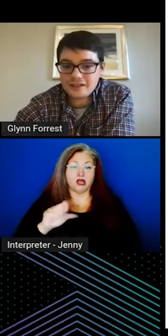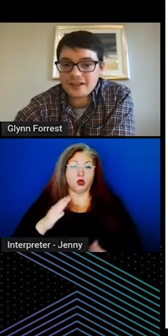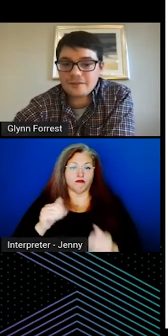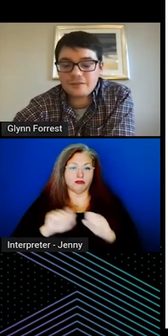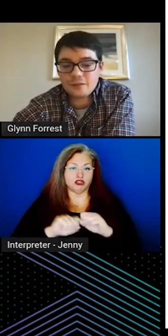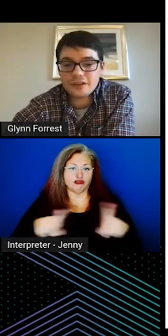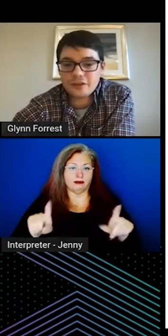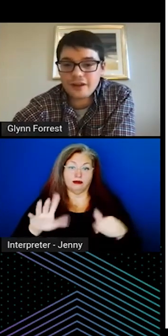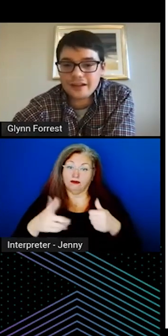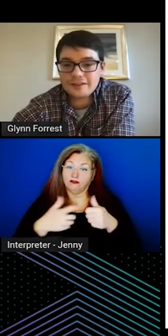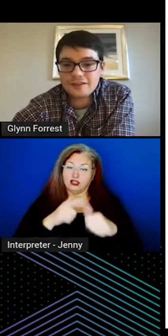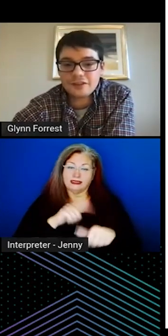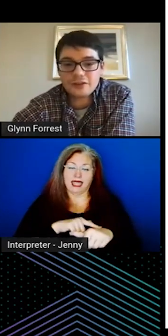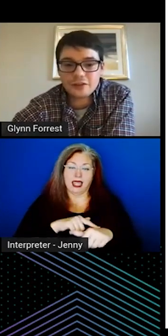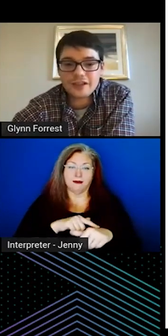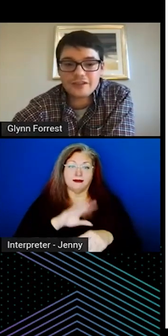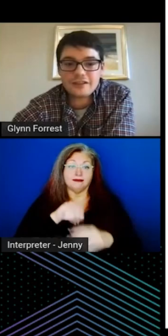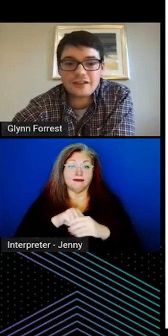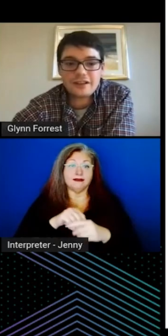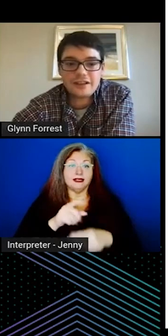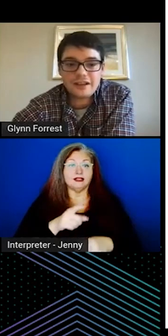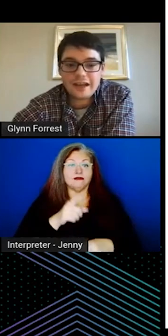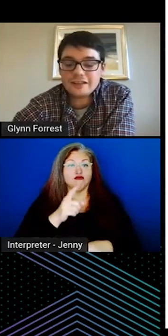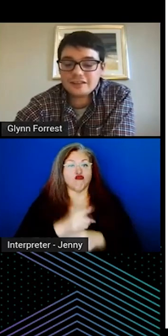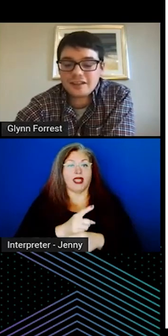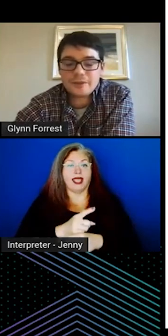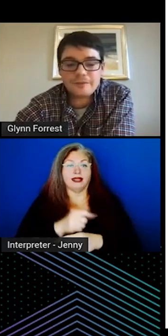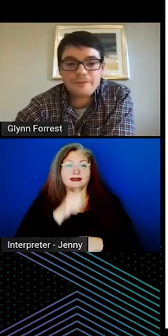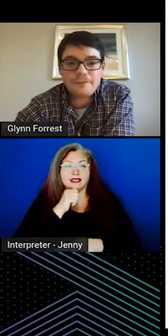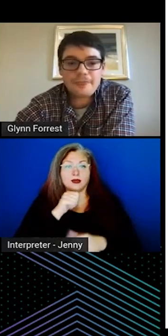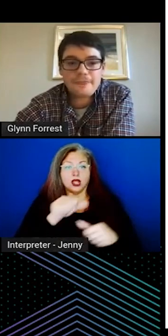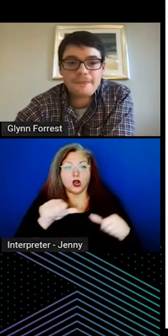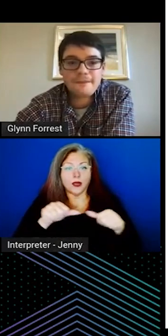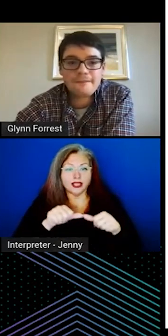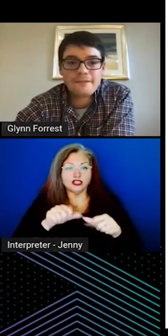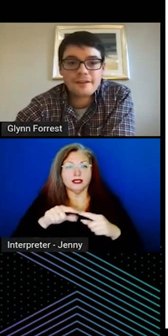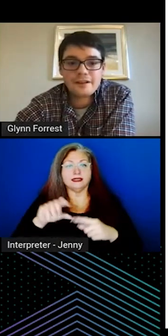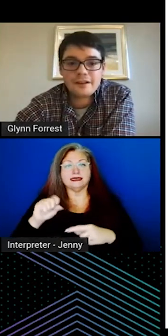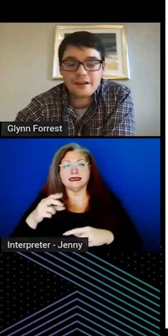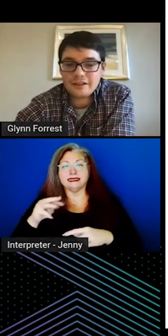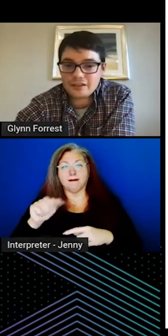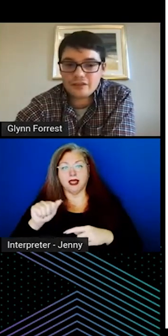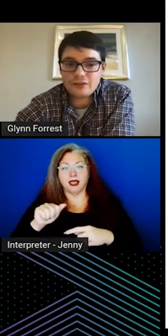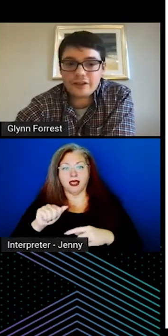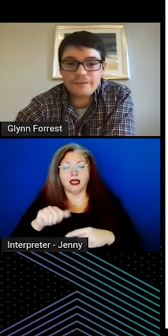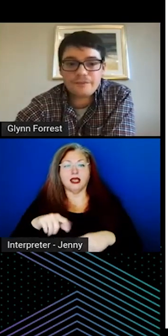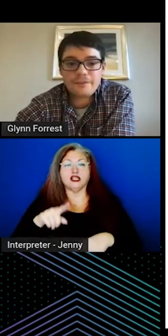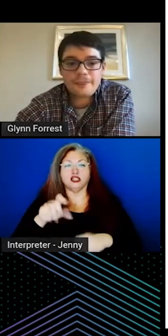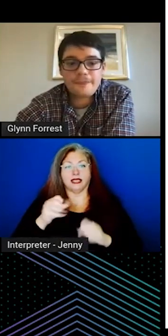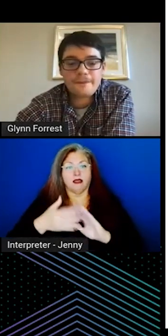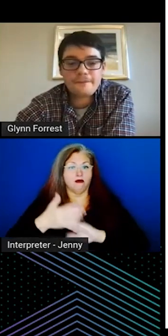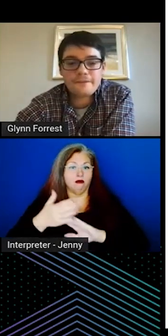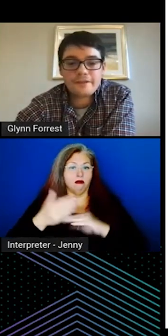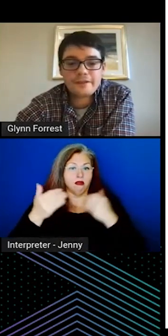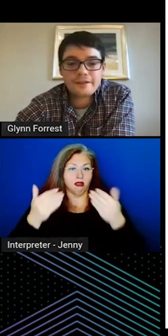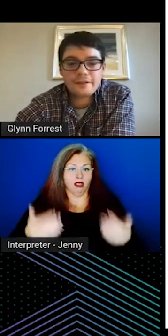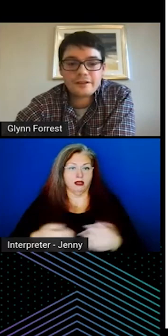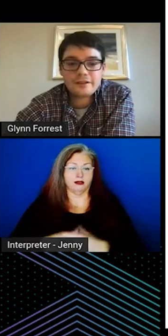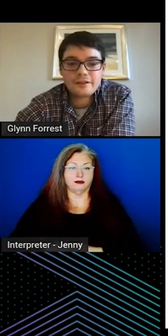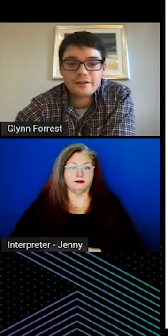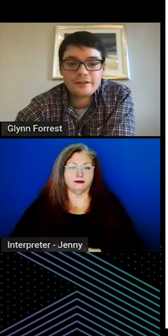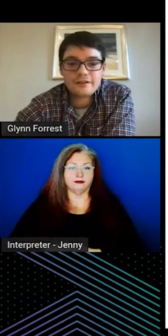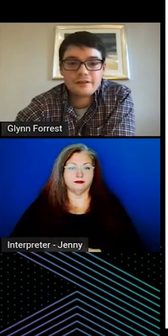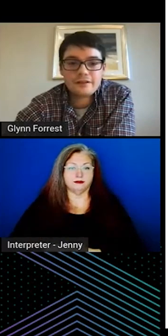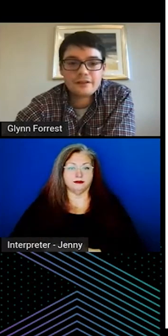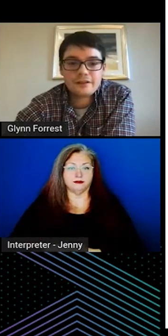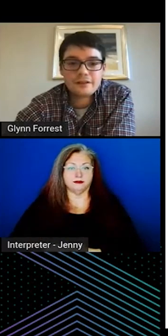first time with the correct secret location and schema. and then she can run it.